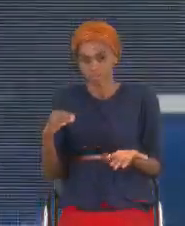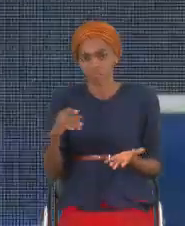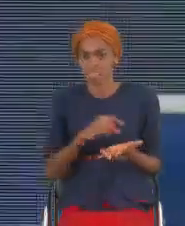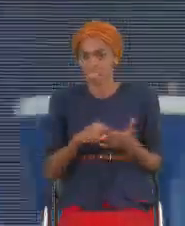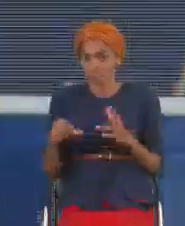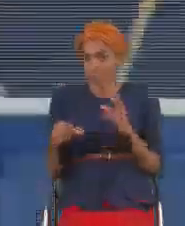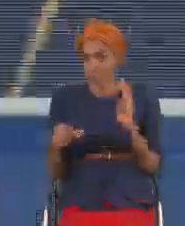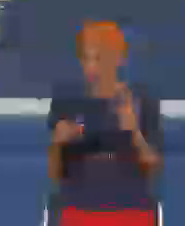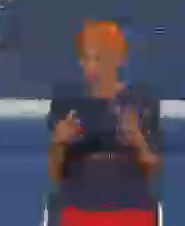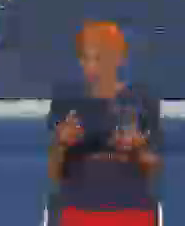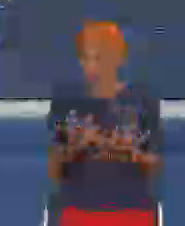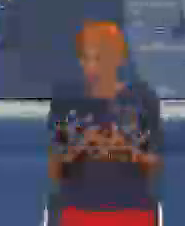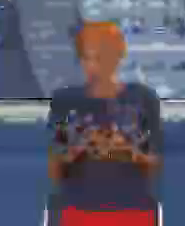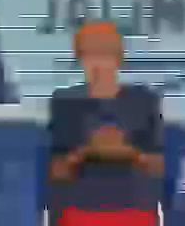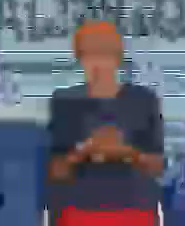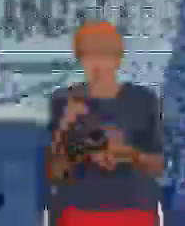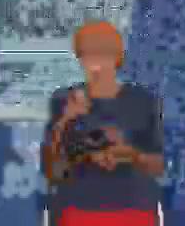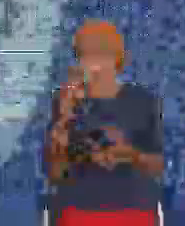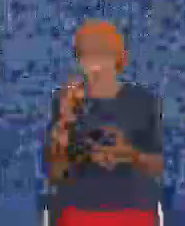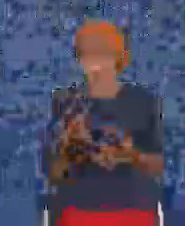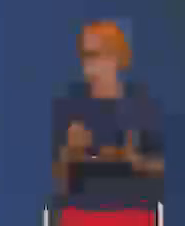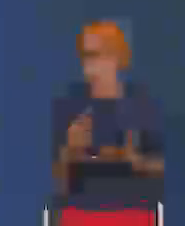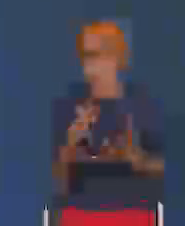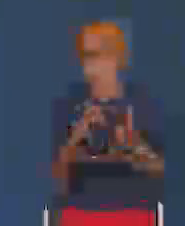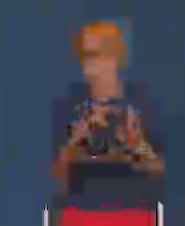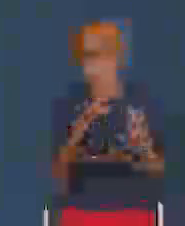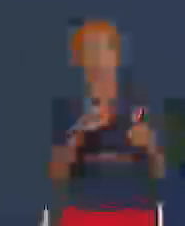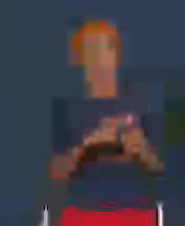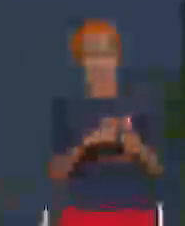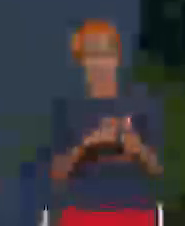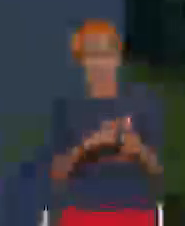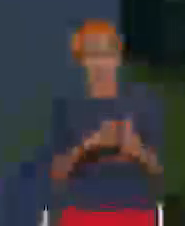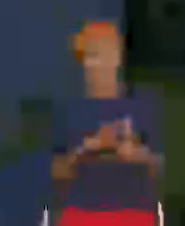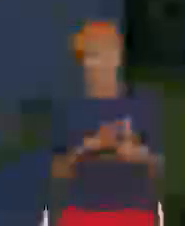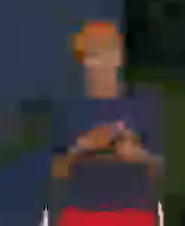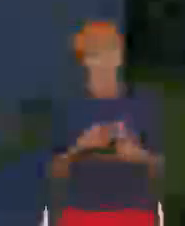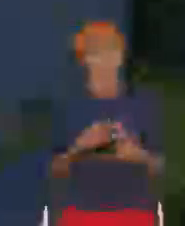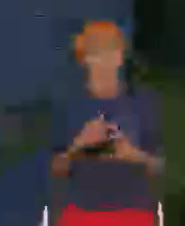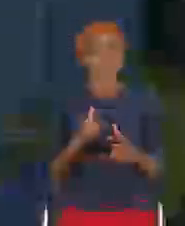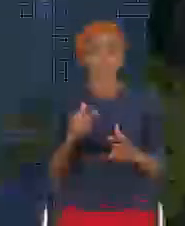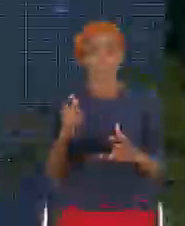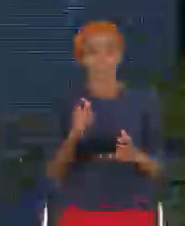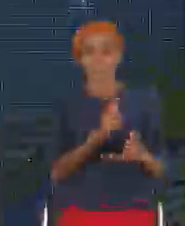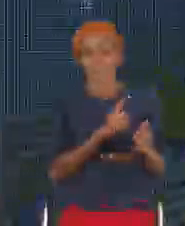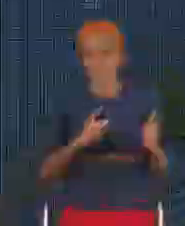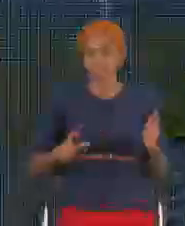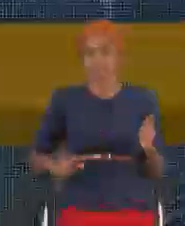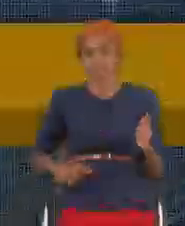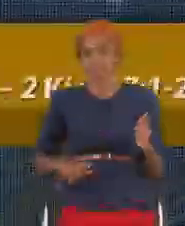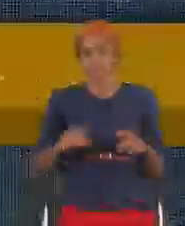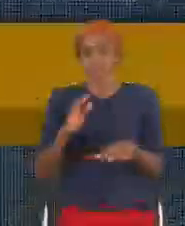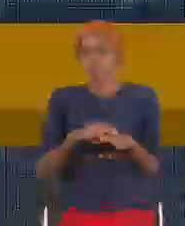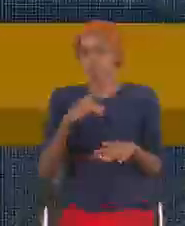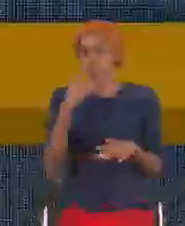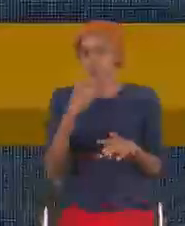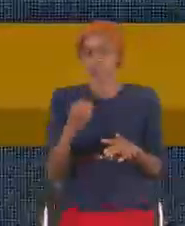2. In verse 2, it says, then a Lord on whose hand